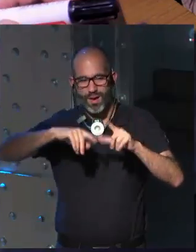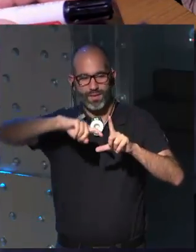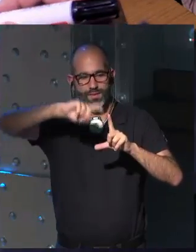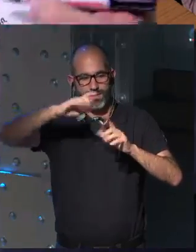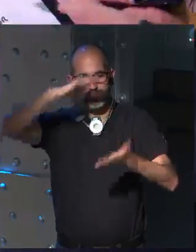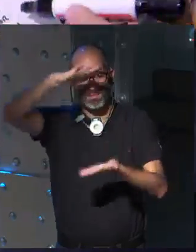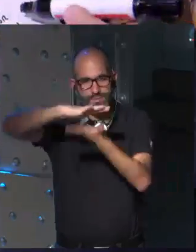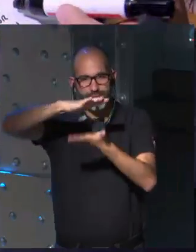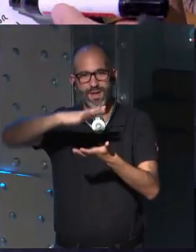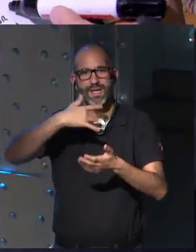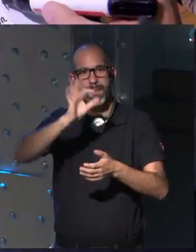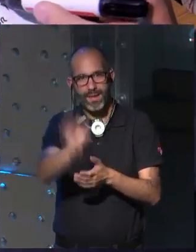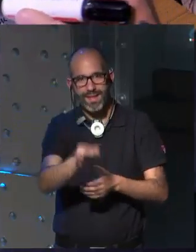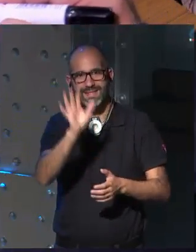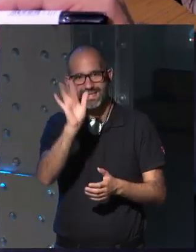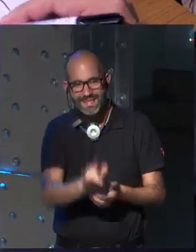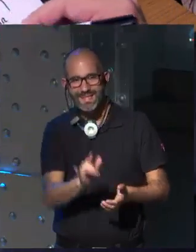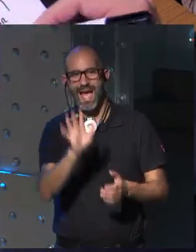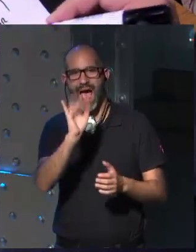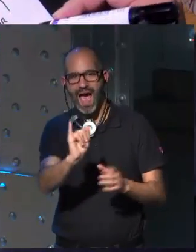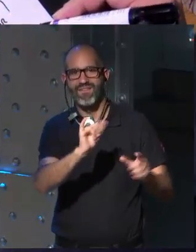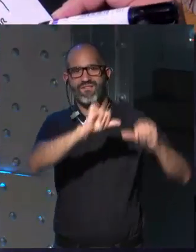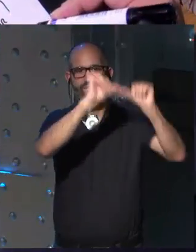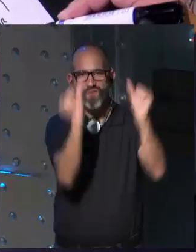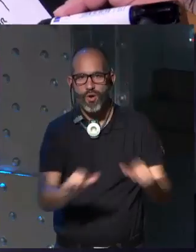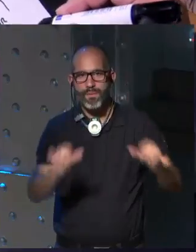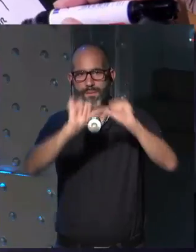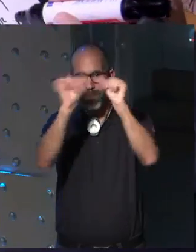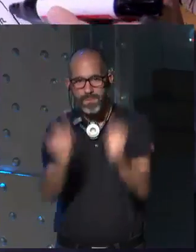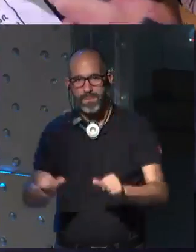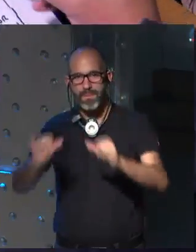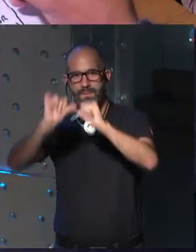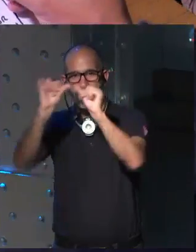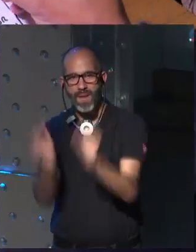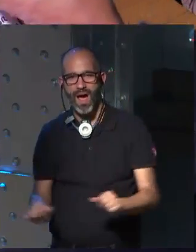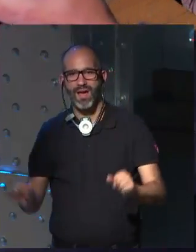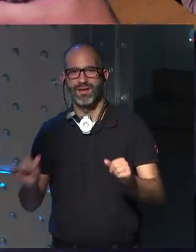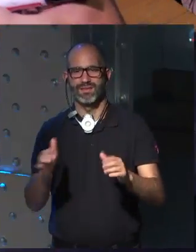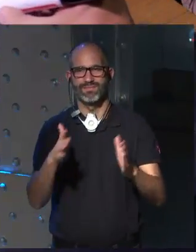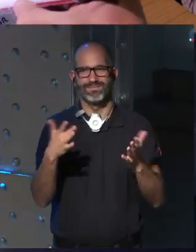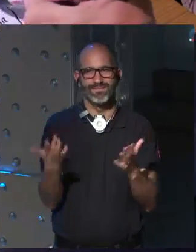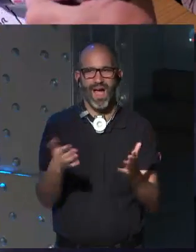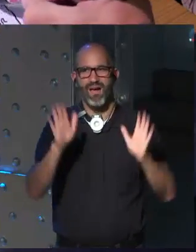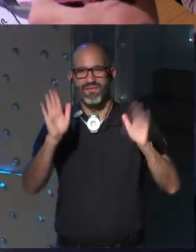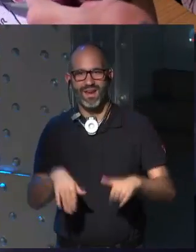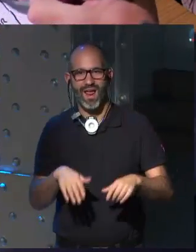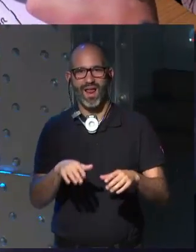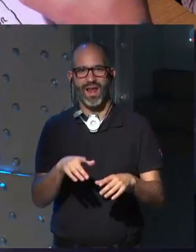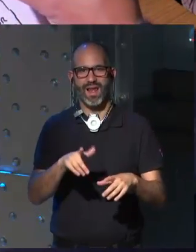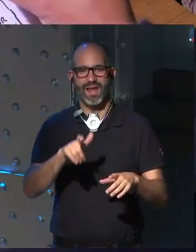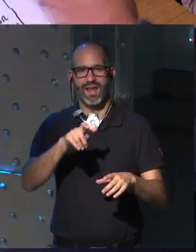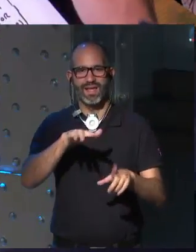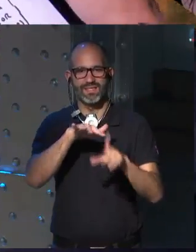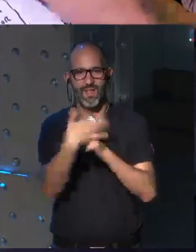Yeah, I mean, there's certain ways in which I think the life of the aural, AURAL life of our lives is